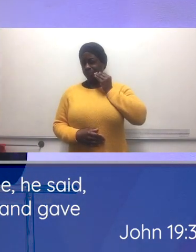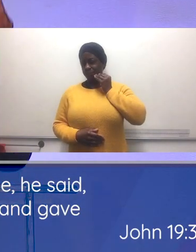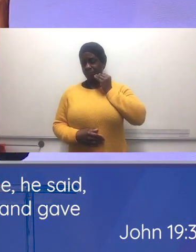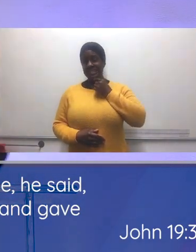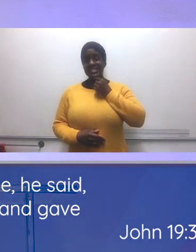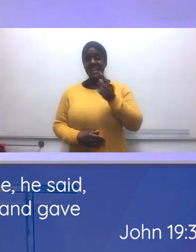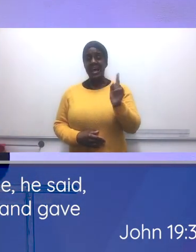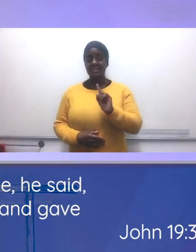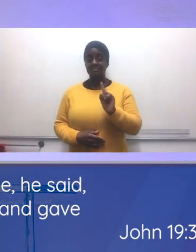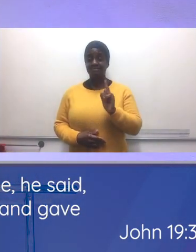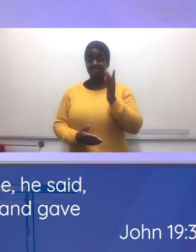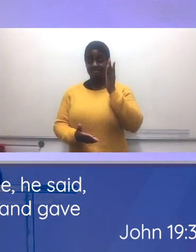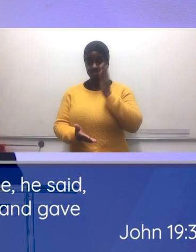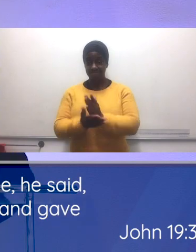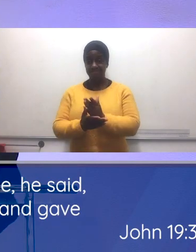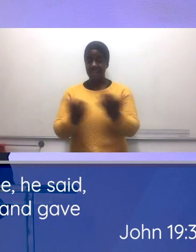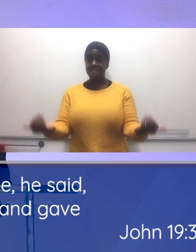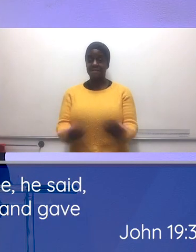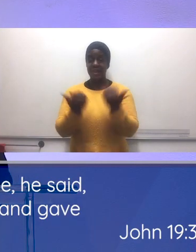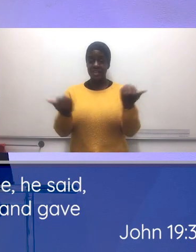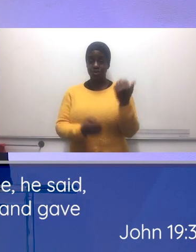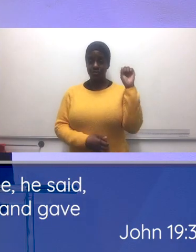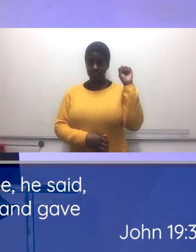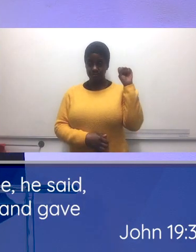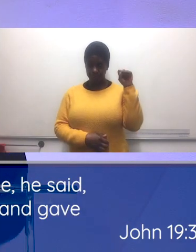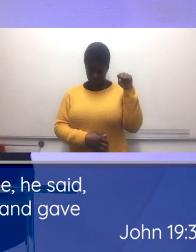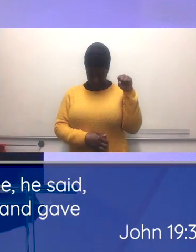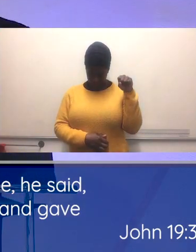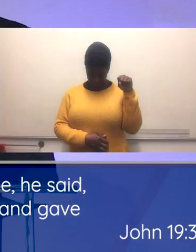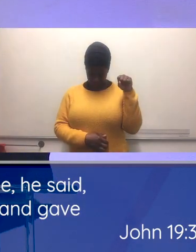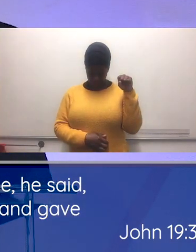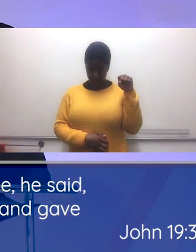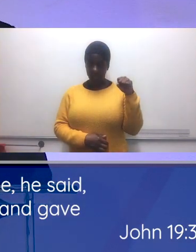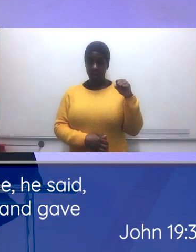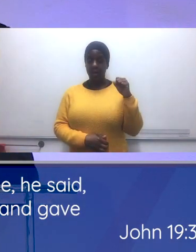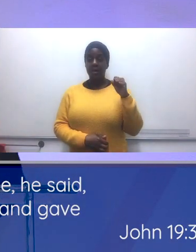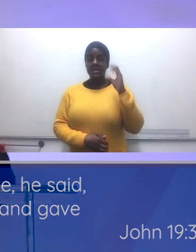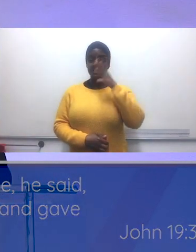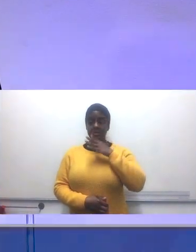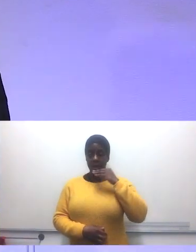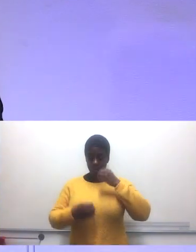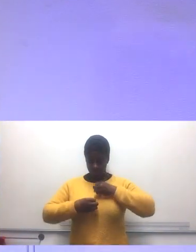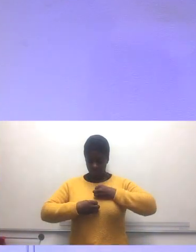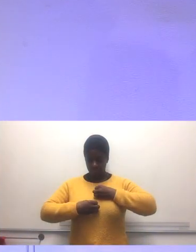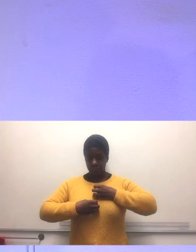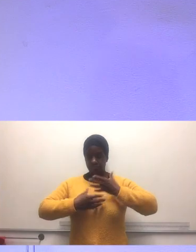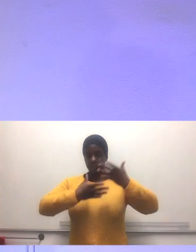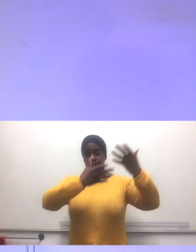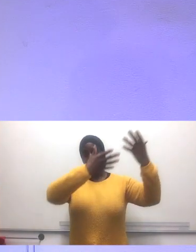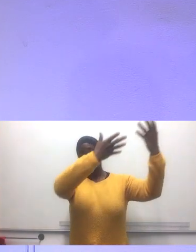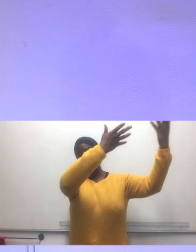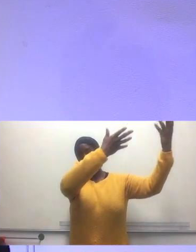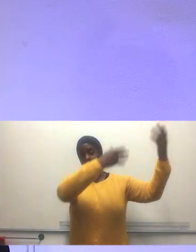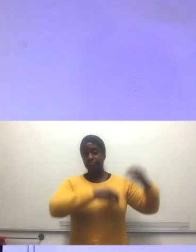is finished. And he bowed his head and gave up his spirit. It is